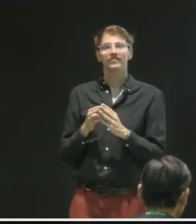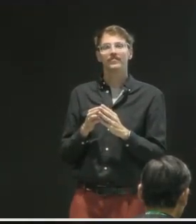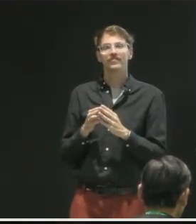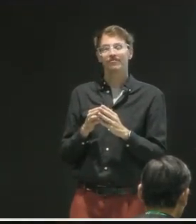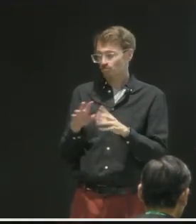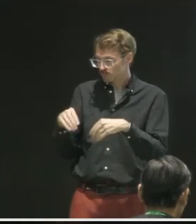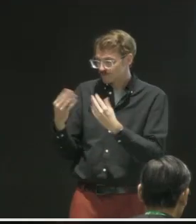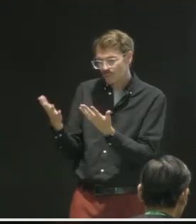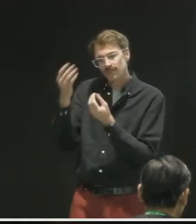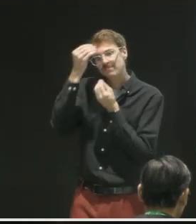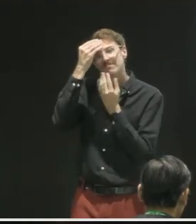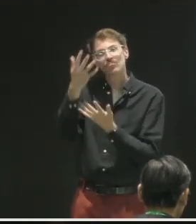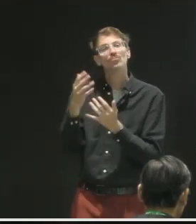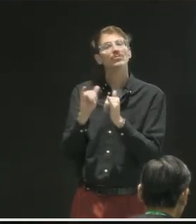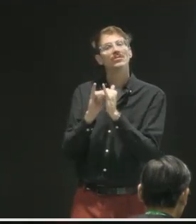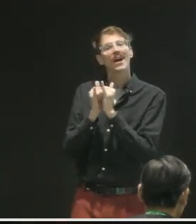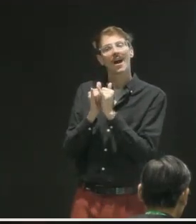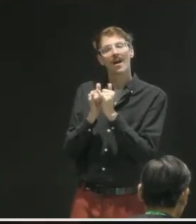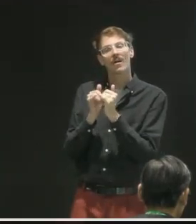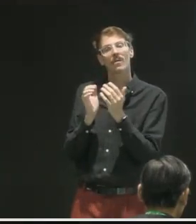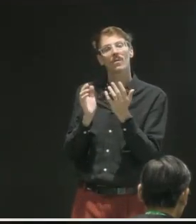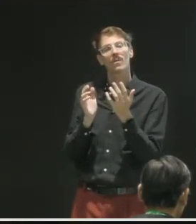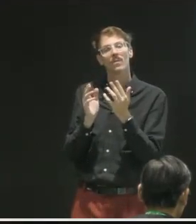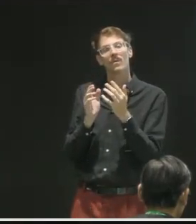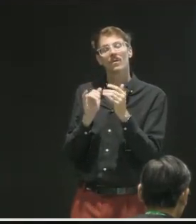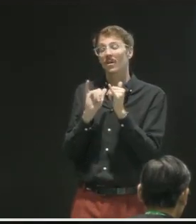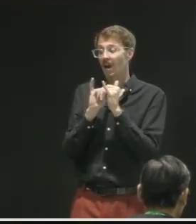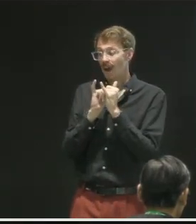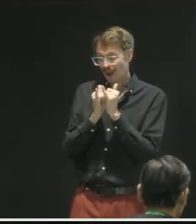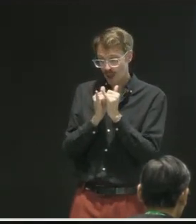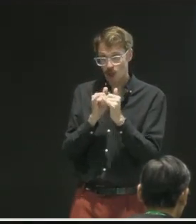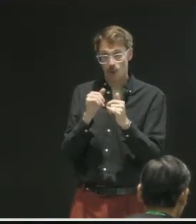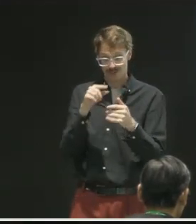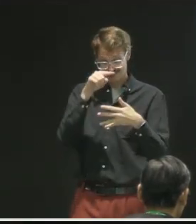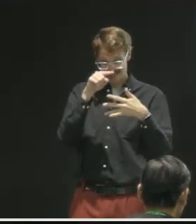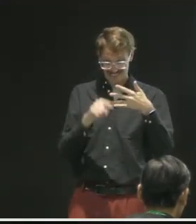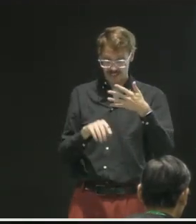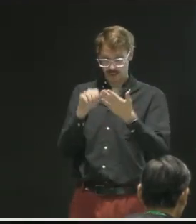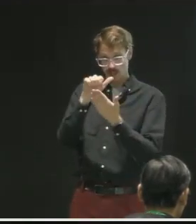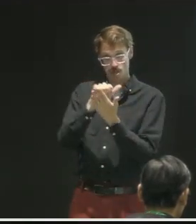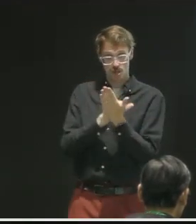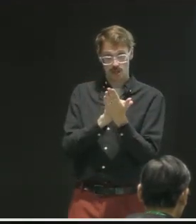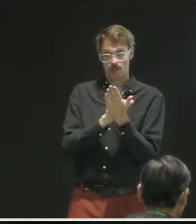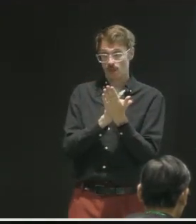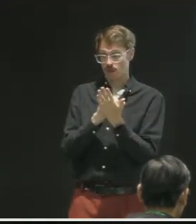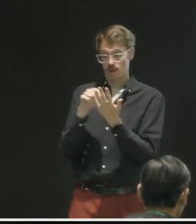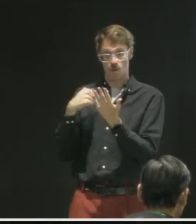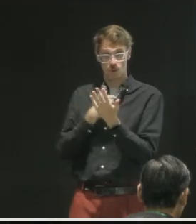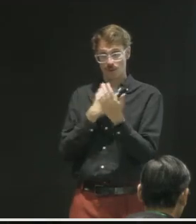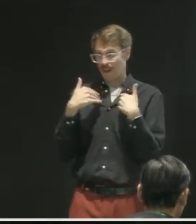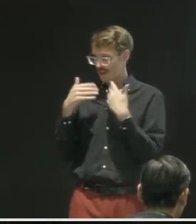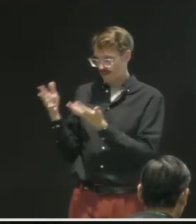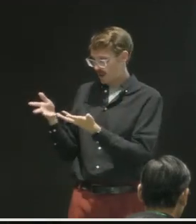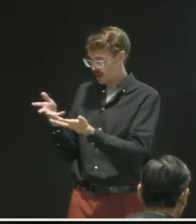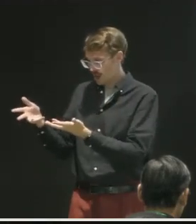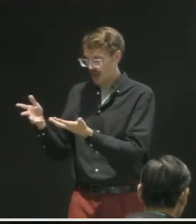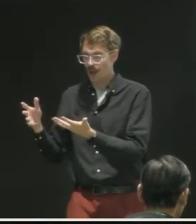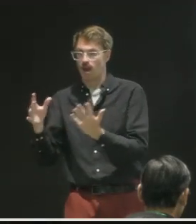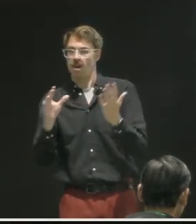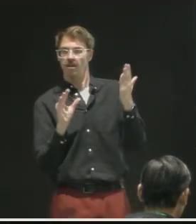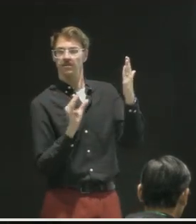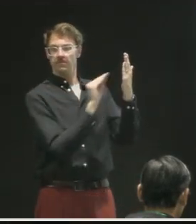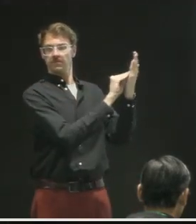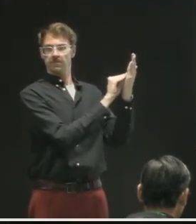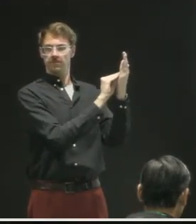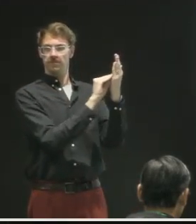to put this agenda in a policy of the government. And